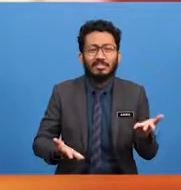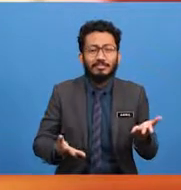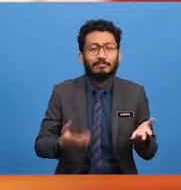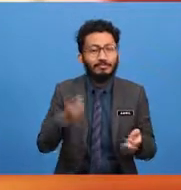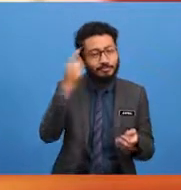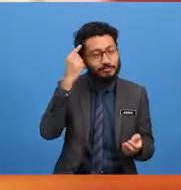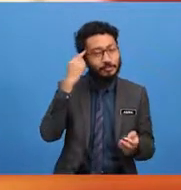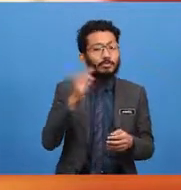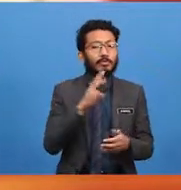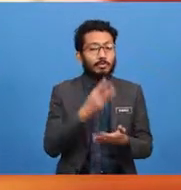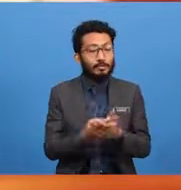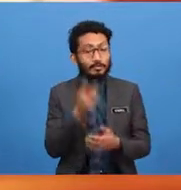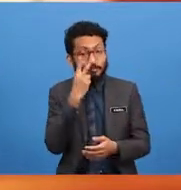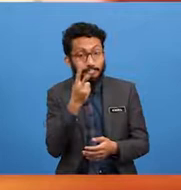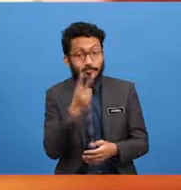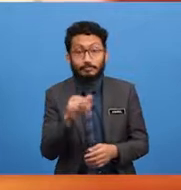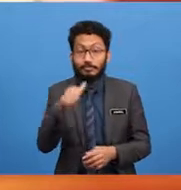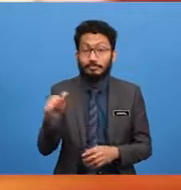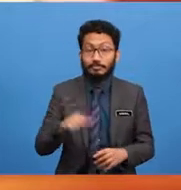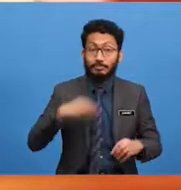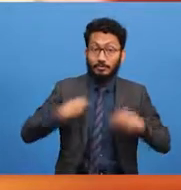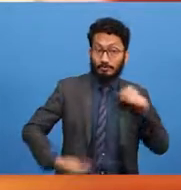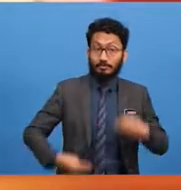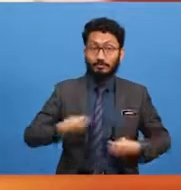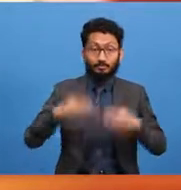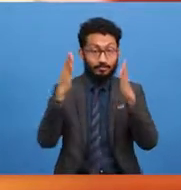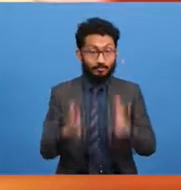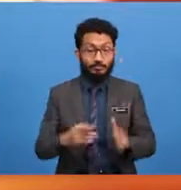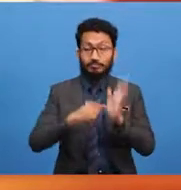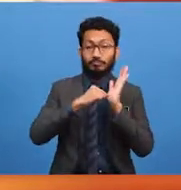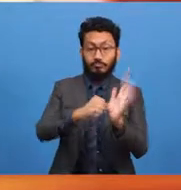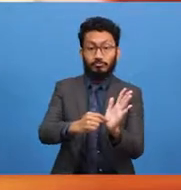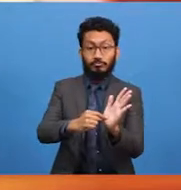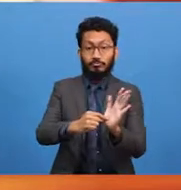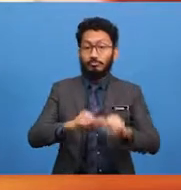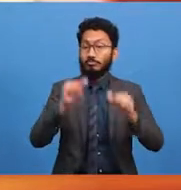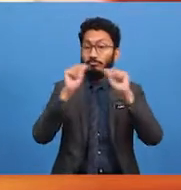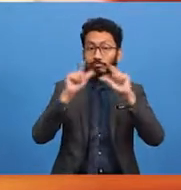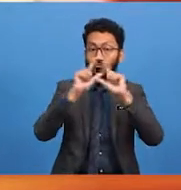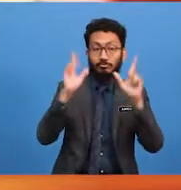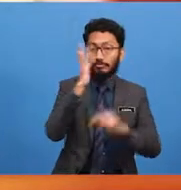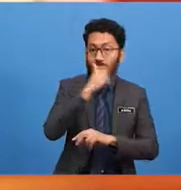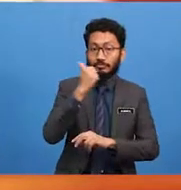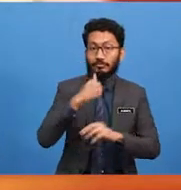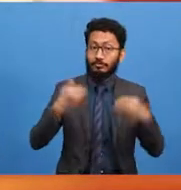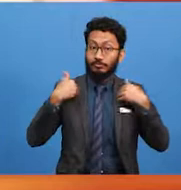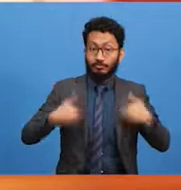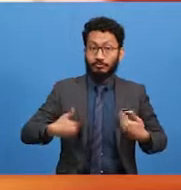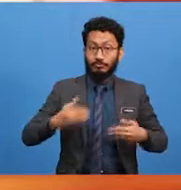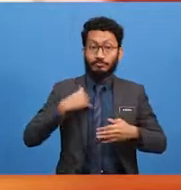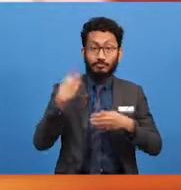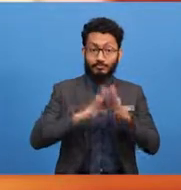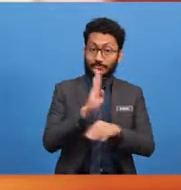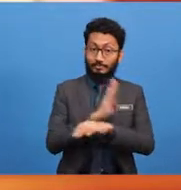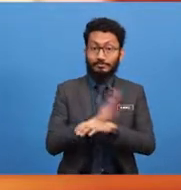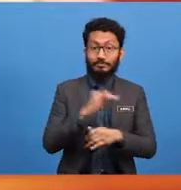Well, you see, a model is a person who displays amazing and beautiful clothes by wearing them.